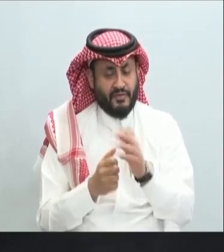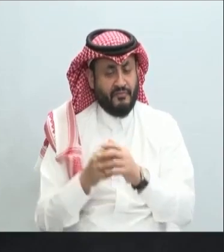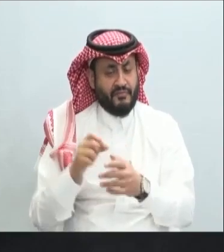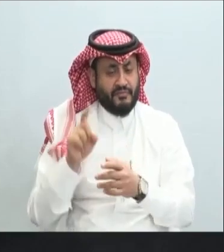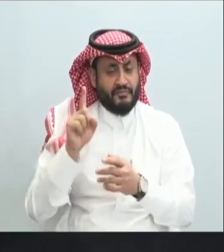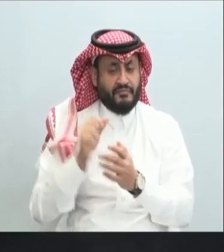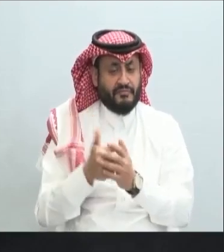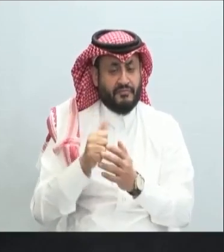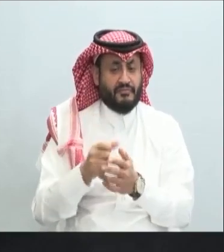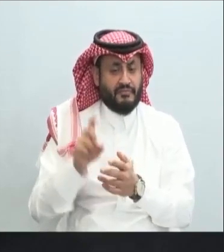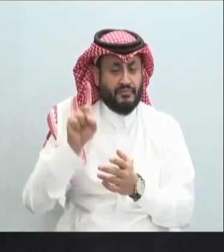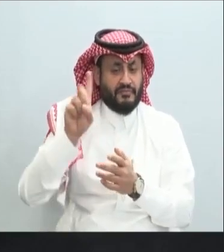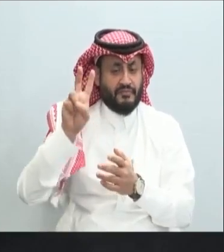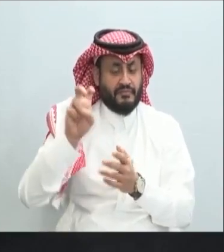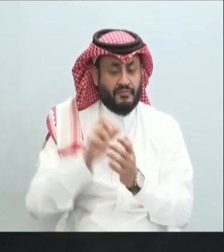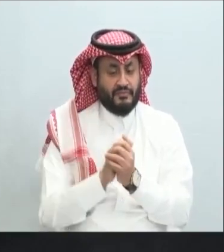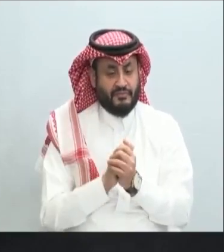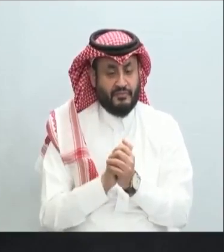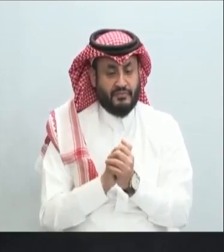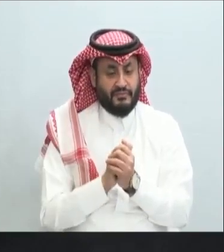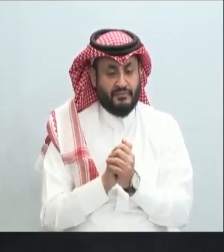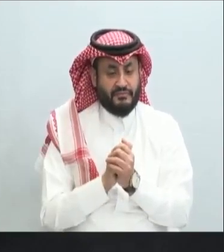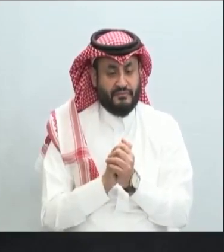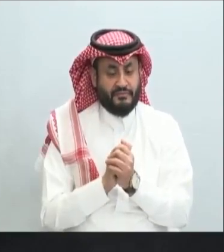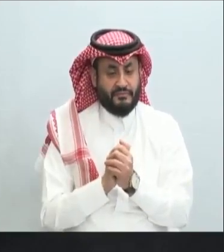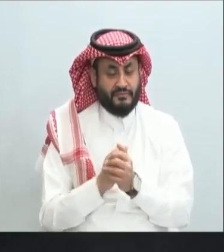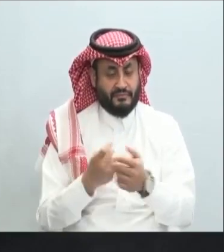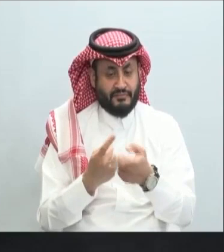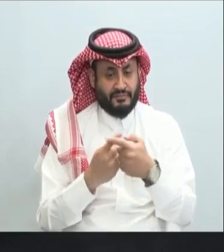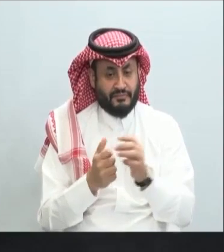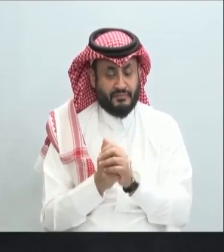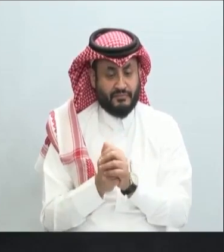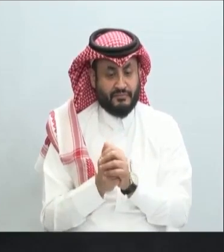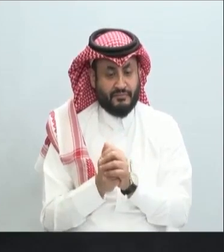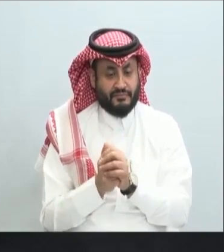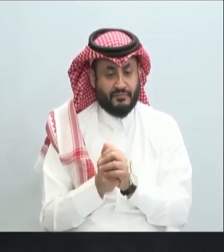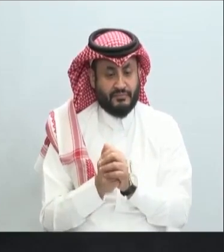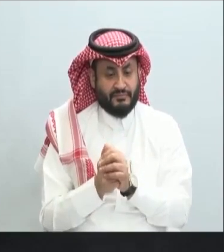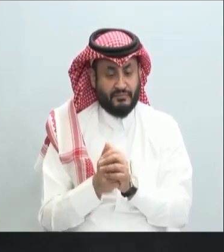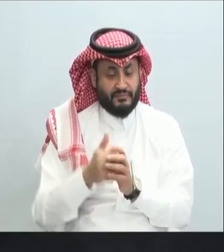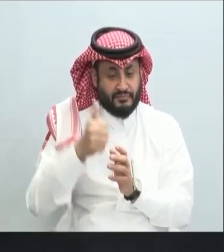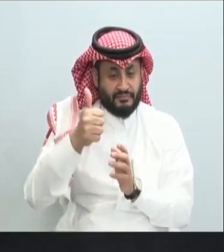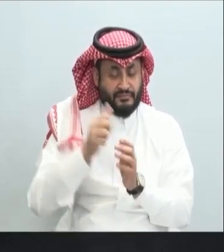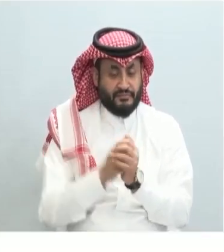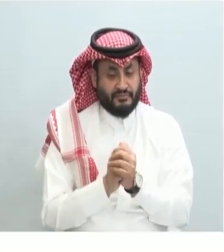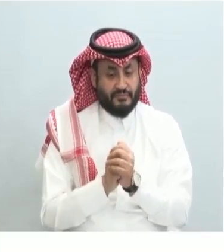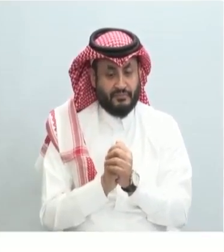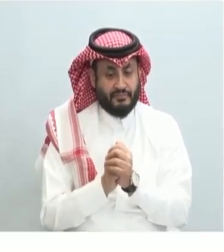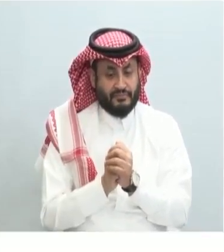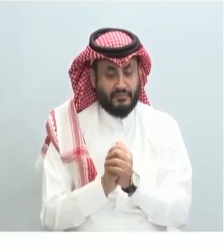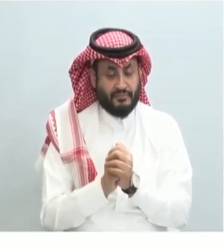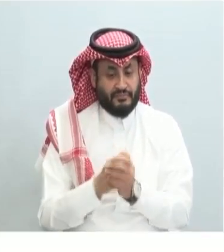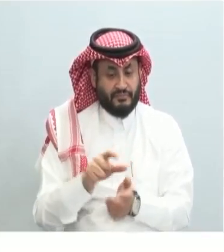from 10 to 100. So the first number we have here is 10,